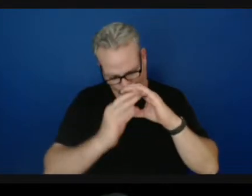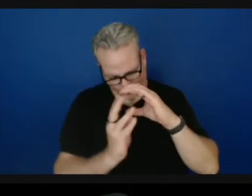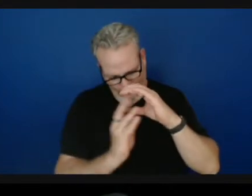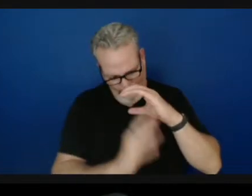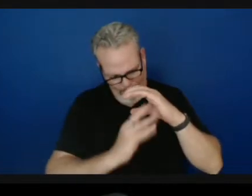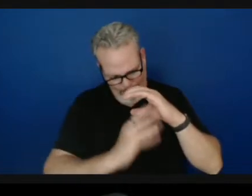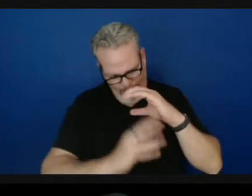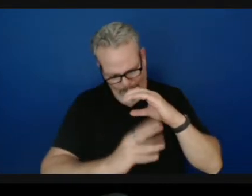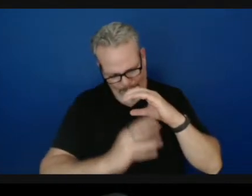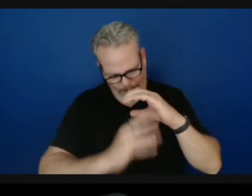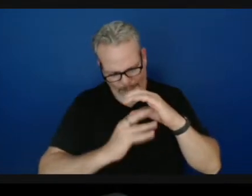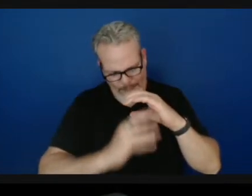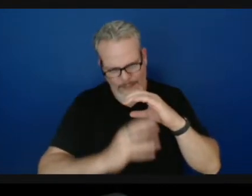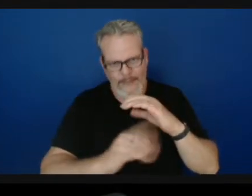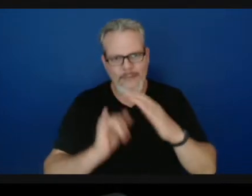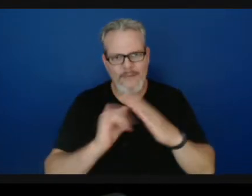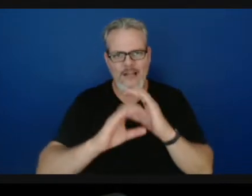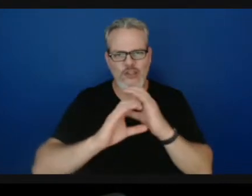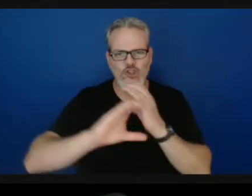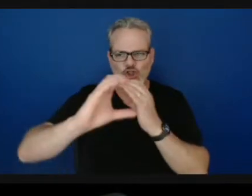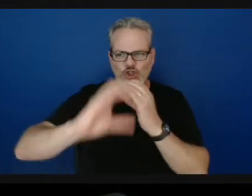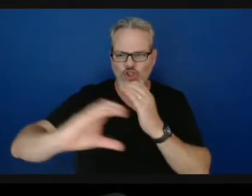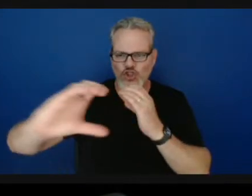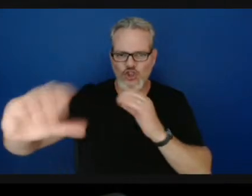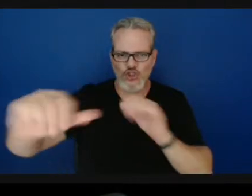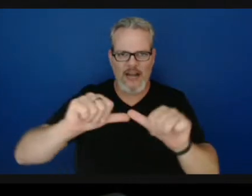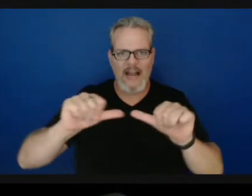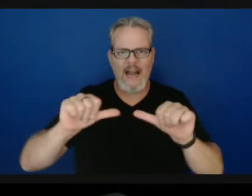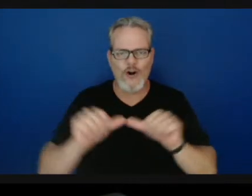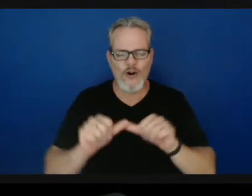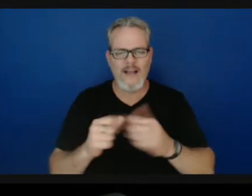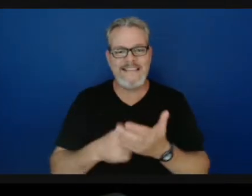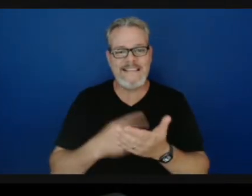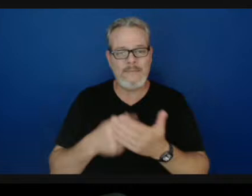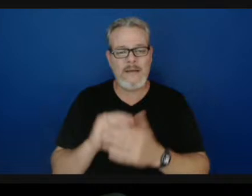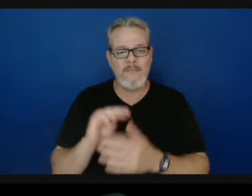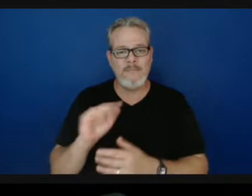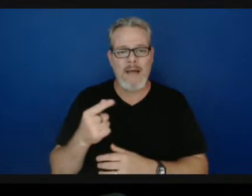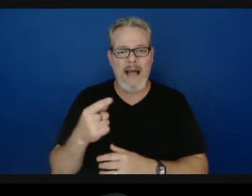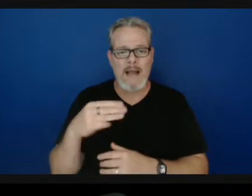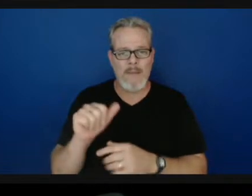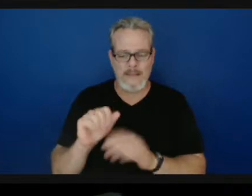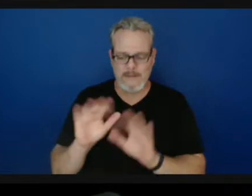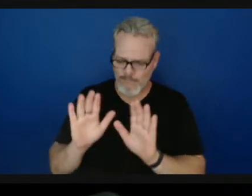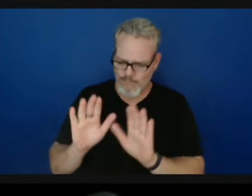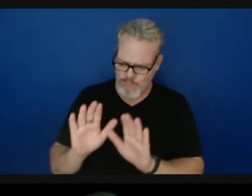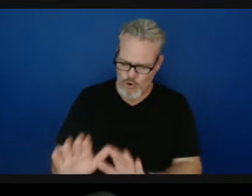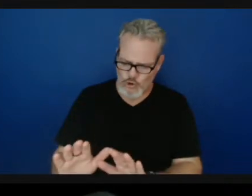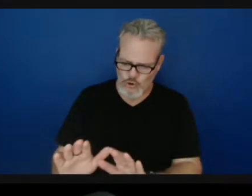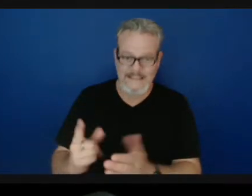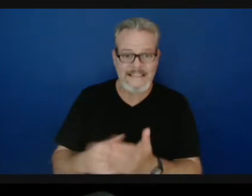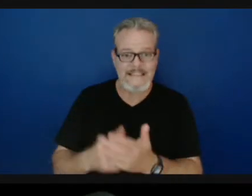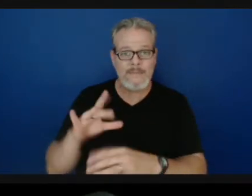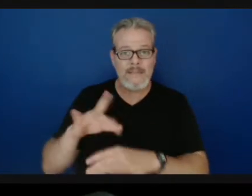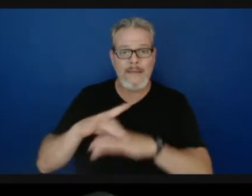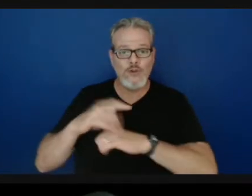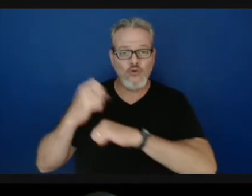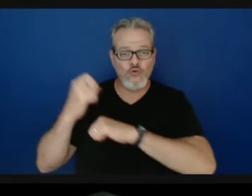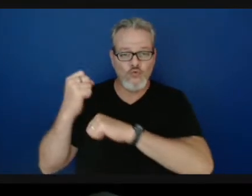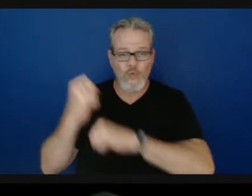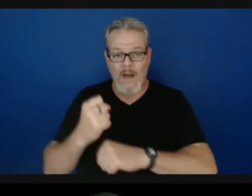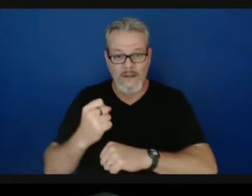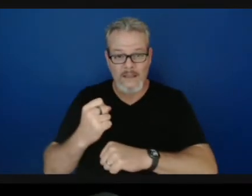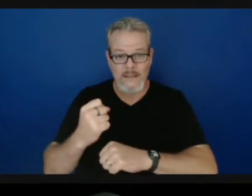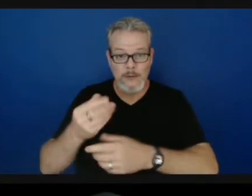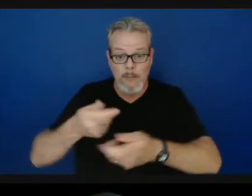as a magma path. And so sometimes the magma is pushing more, sometimes gravity is pulling more and actually opening a crack in a fault